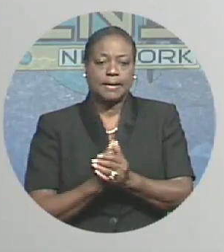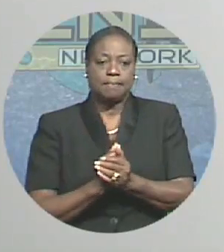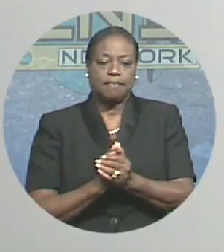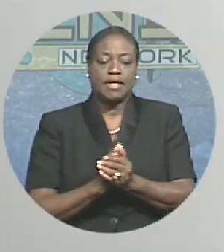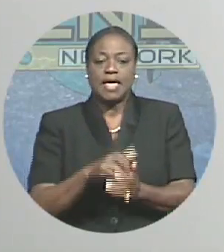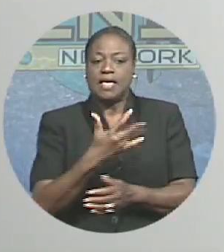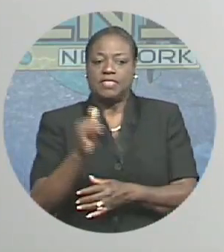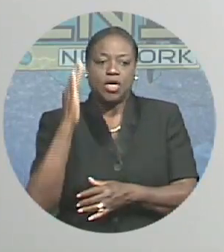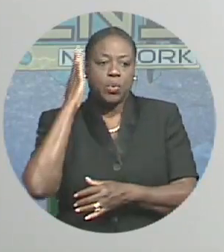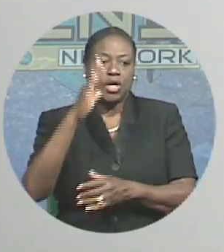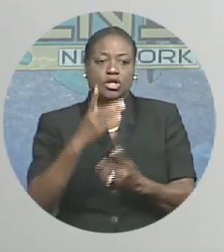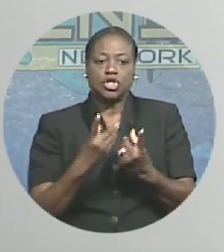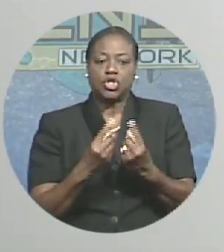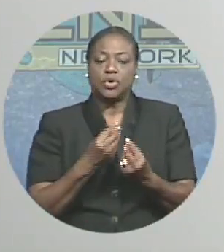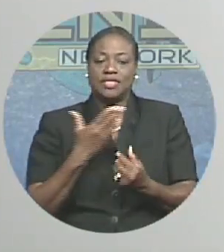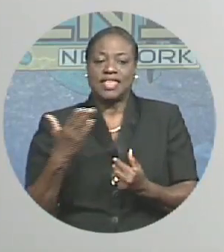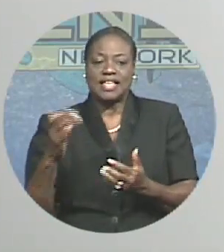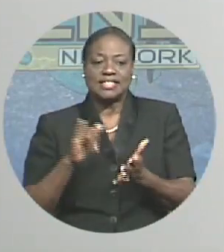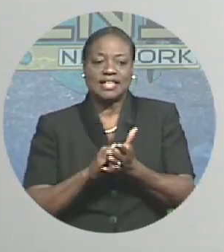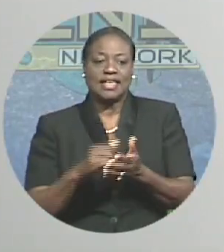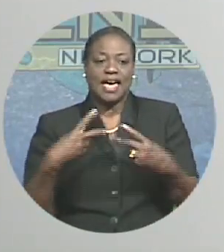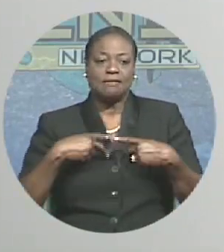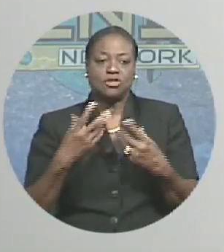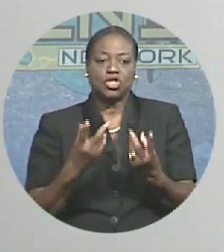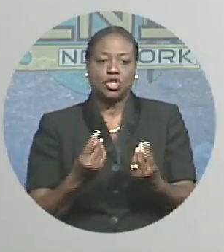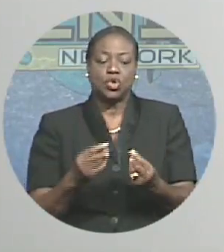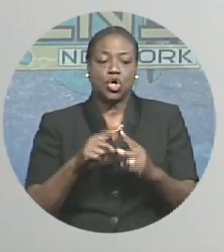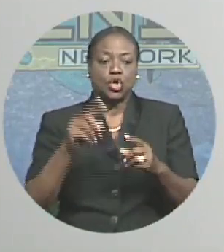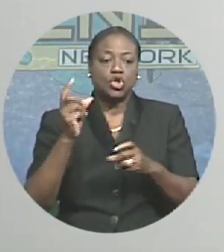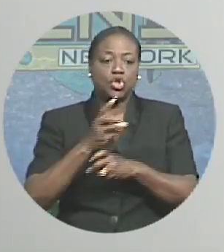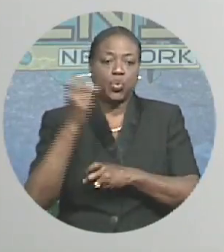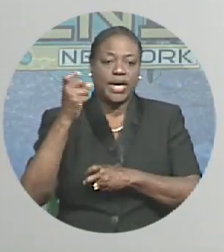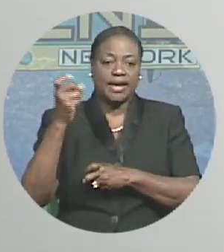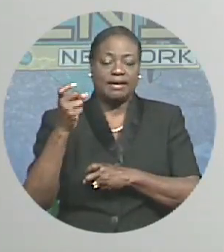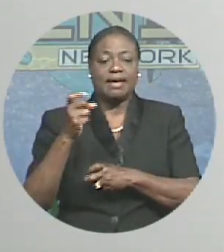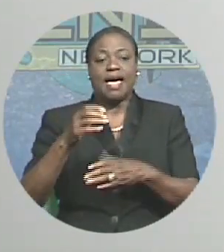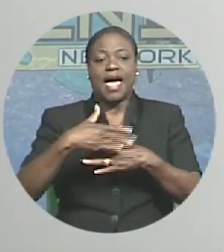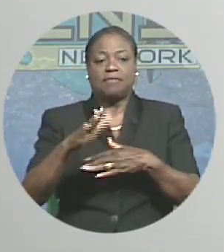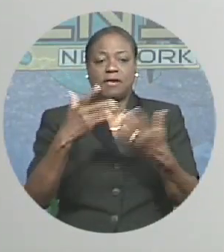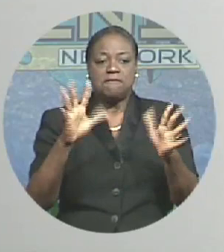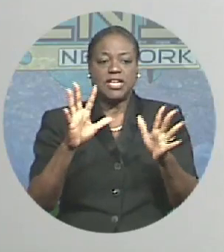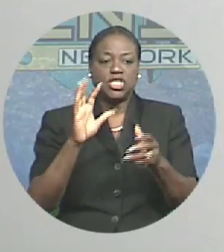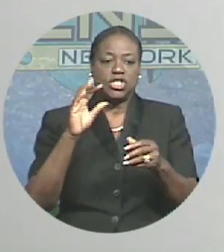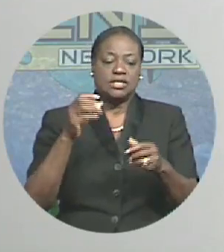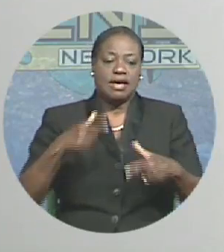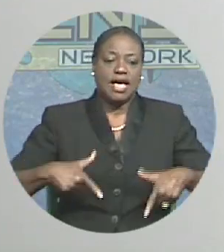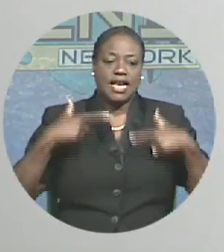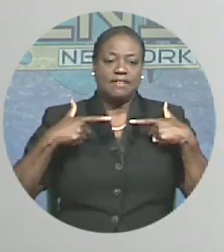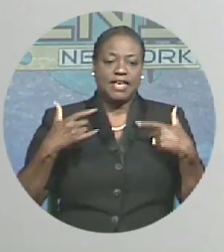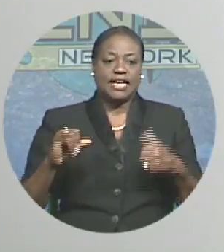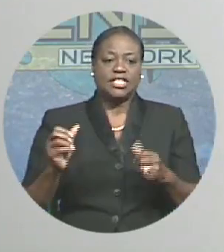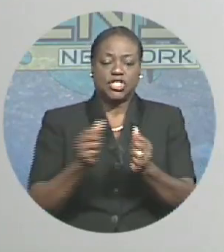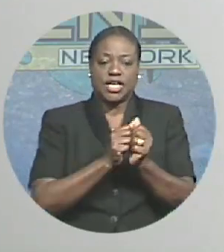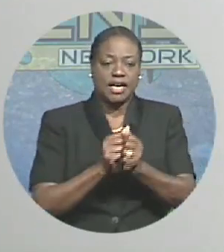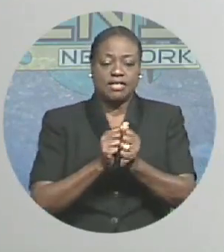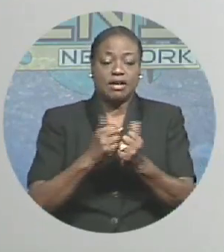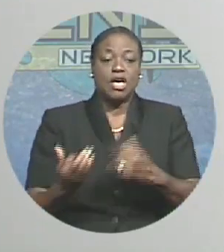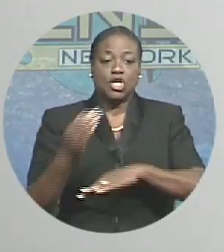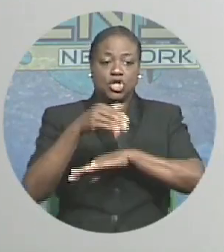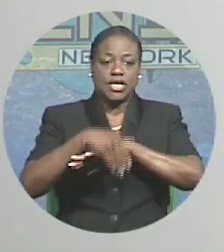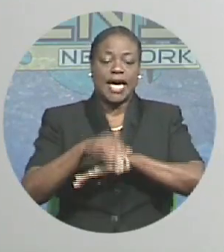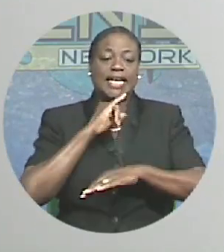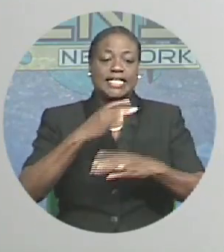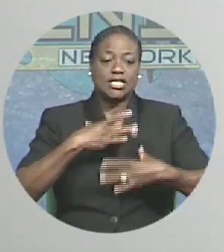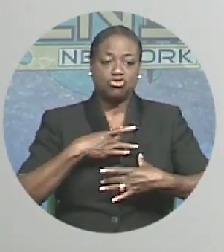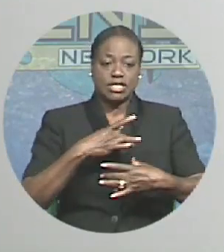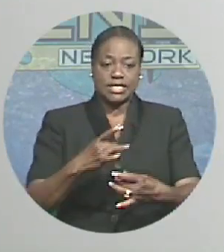different things that they have to do in order to win, they now actually get to live together, and we're going to see how that dynamic plays out. Tonight's episode is really, really interesting,